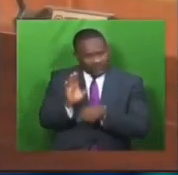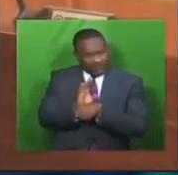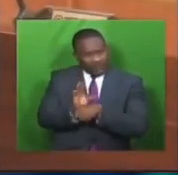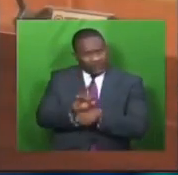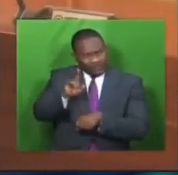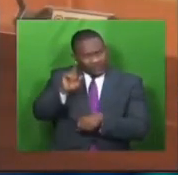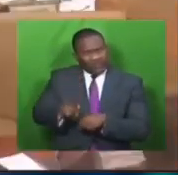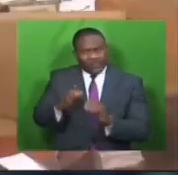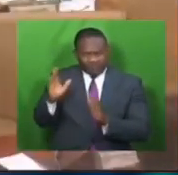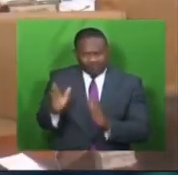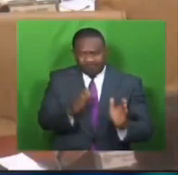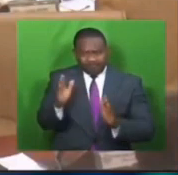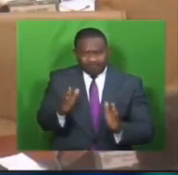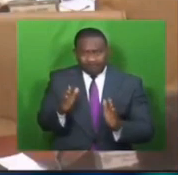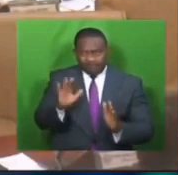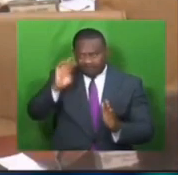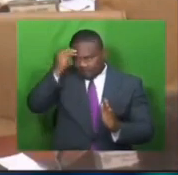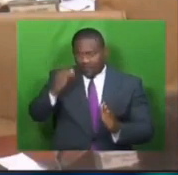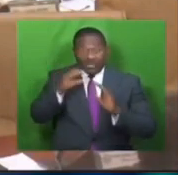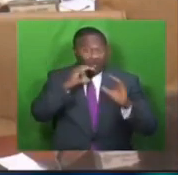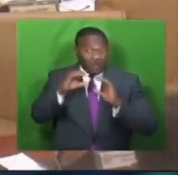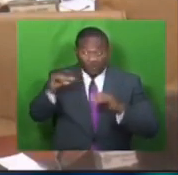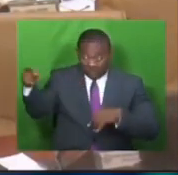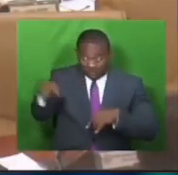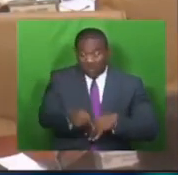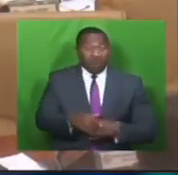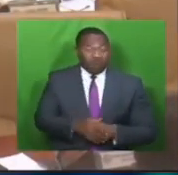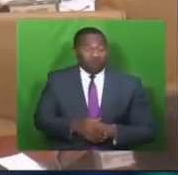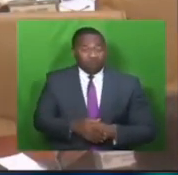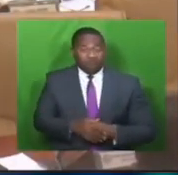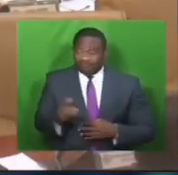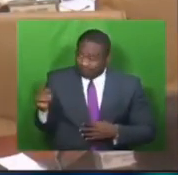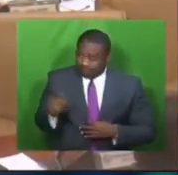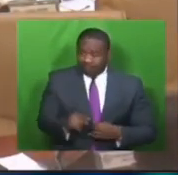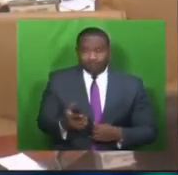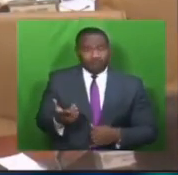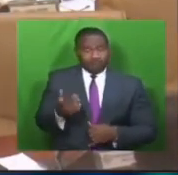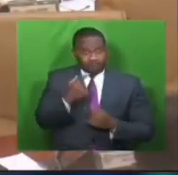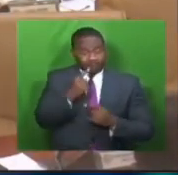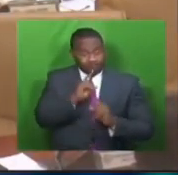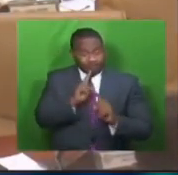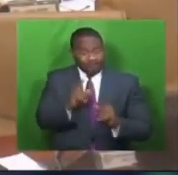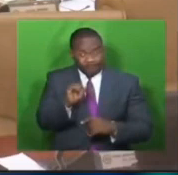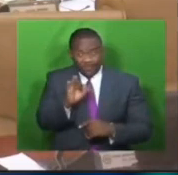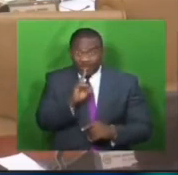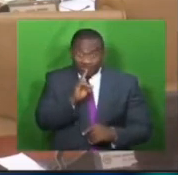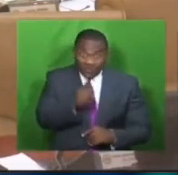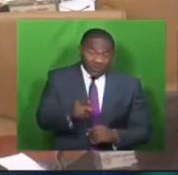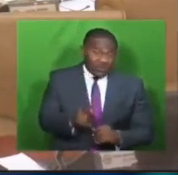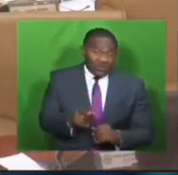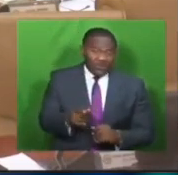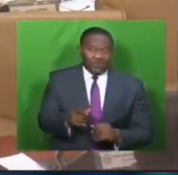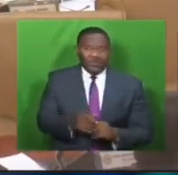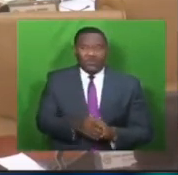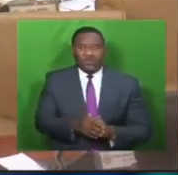Honorable Minister for Communications to come and respond to this House whether it is true that Vodafone,